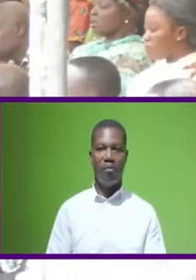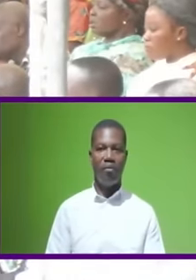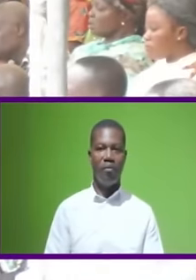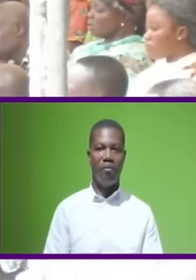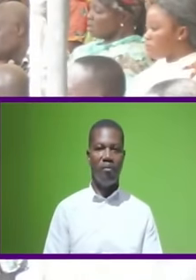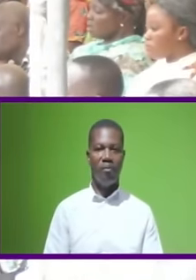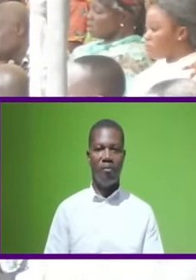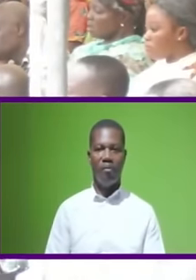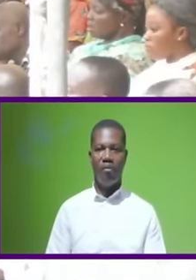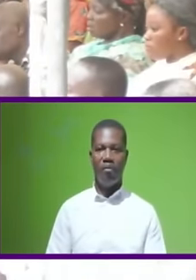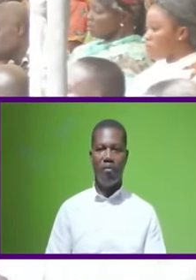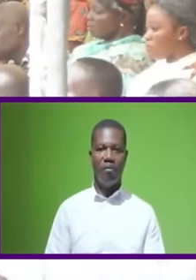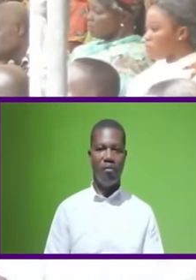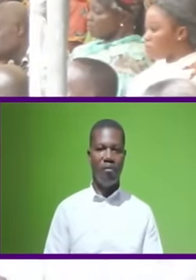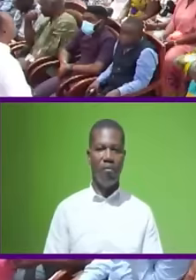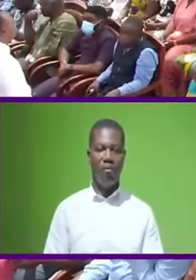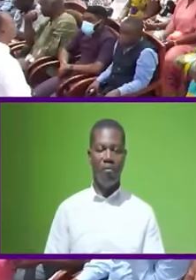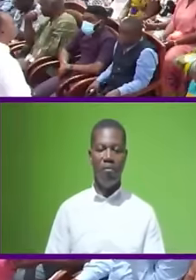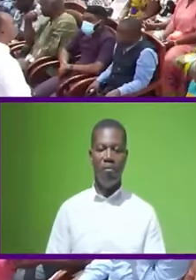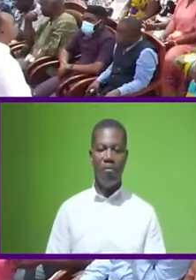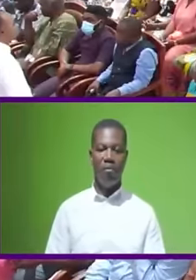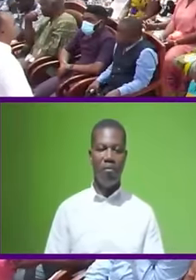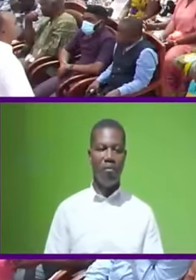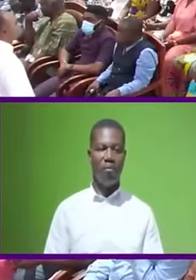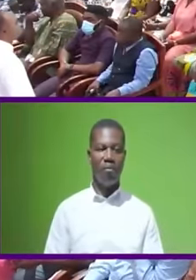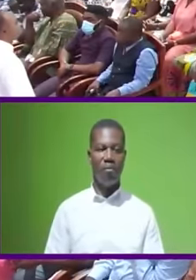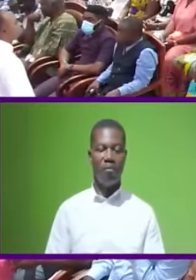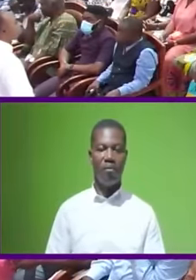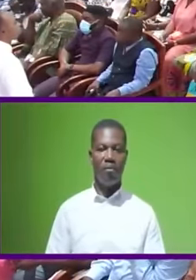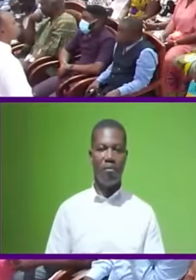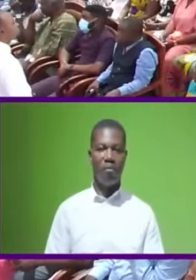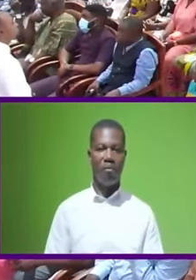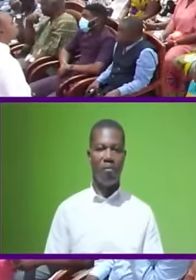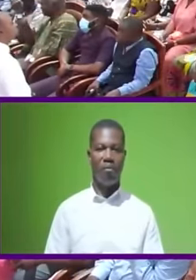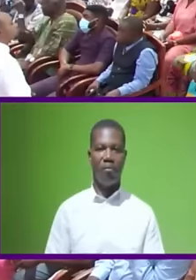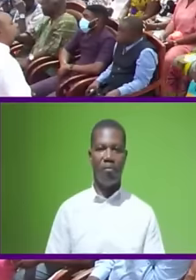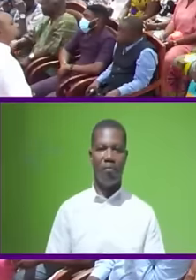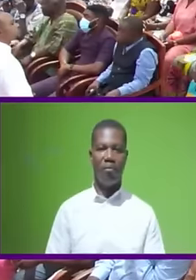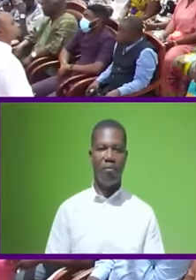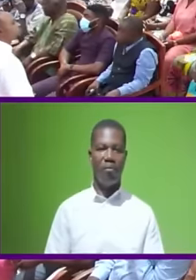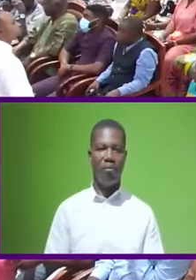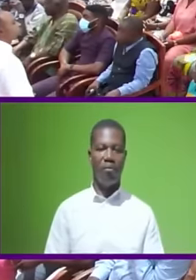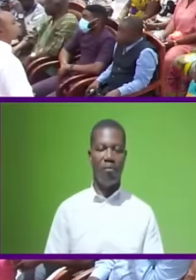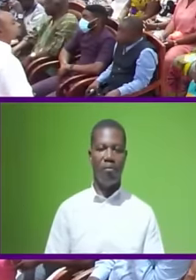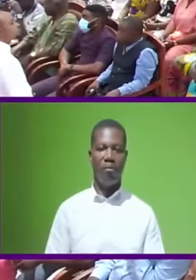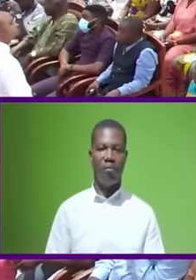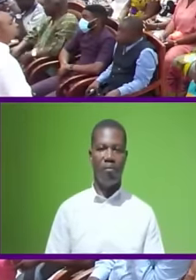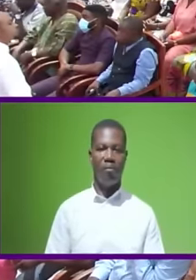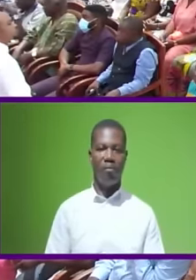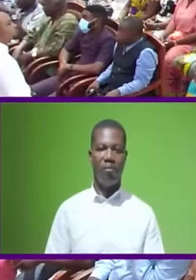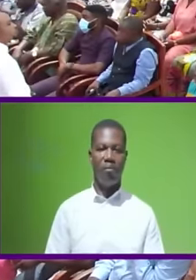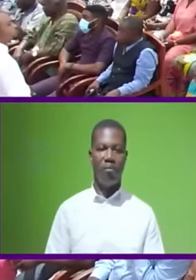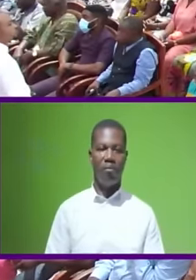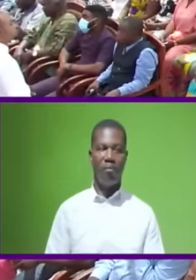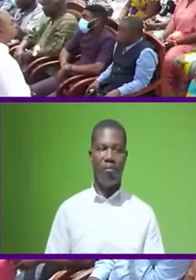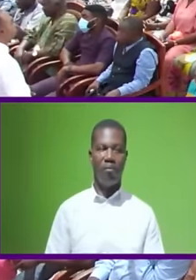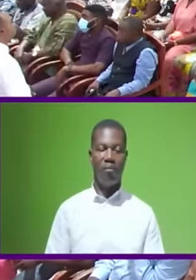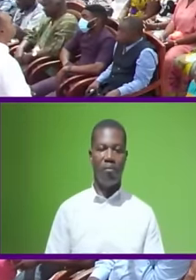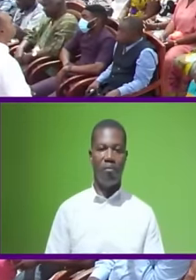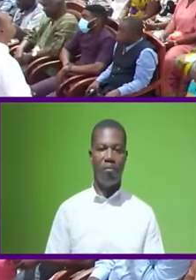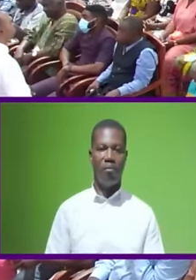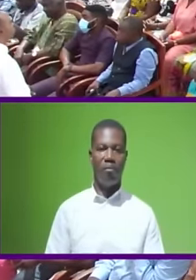provided. Even the offering that you give, those days they gather it under the feet of Peter and the apostle, but today I am the only